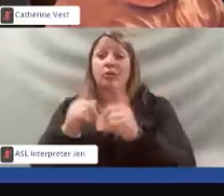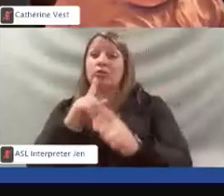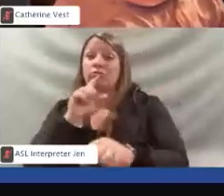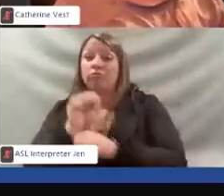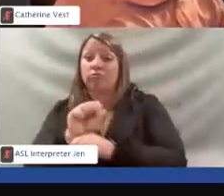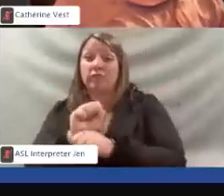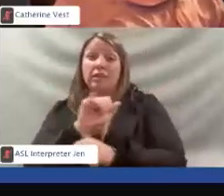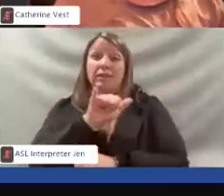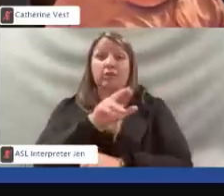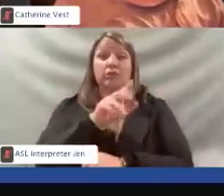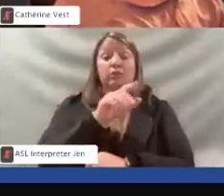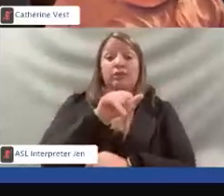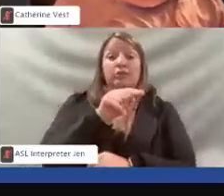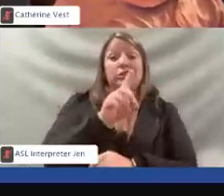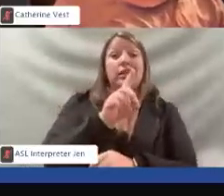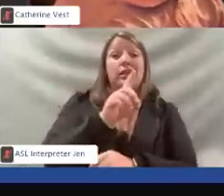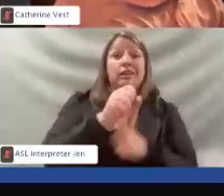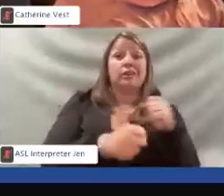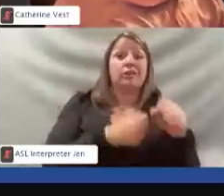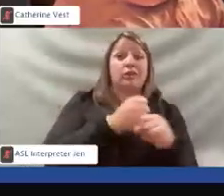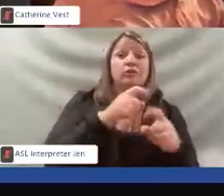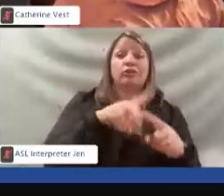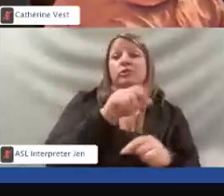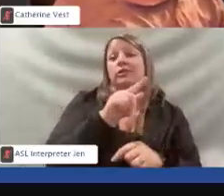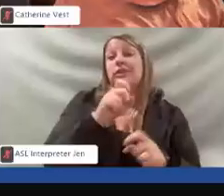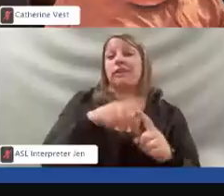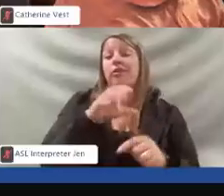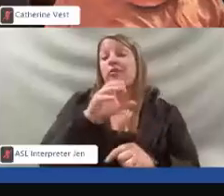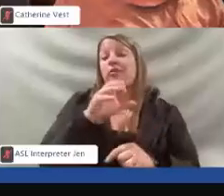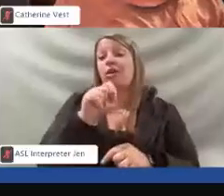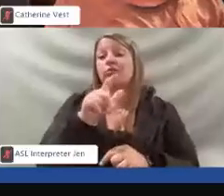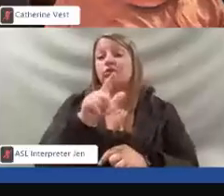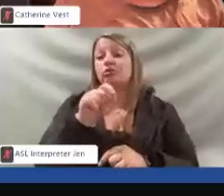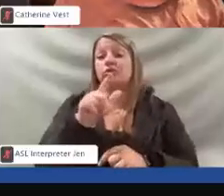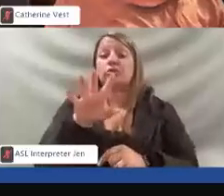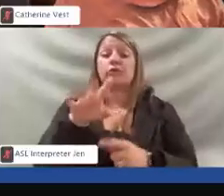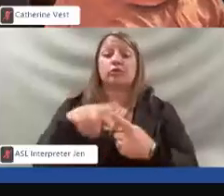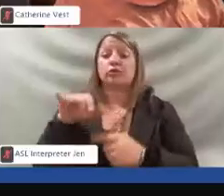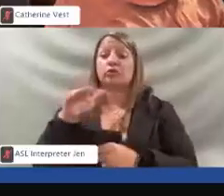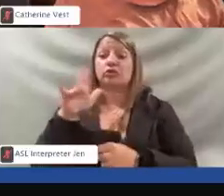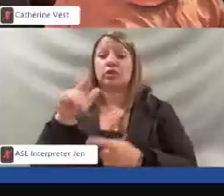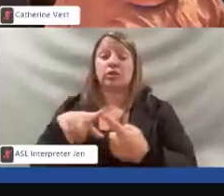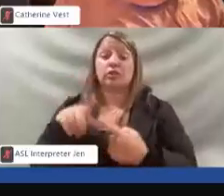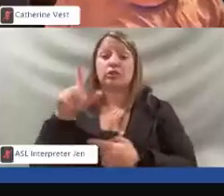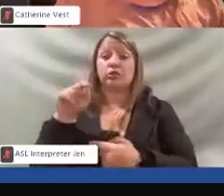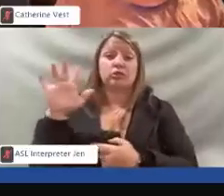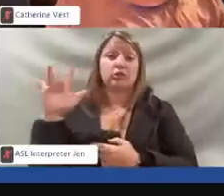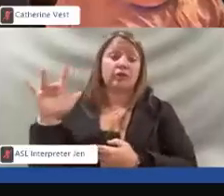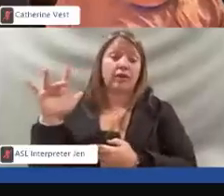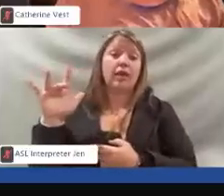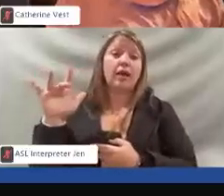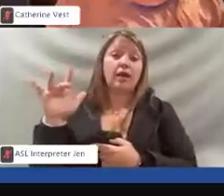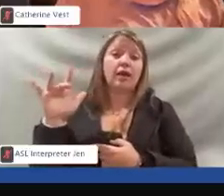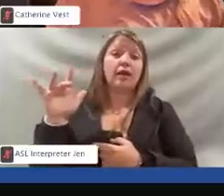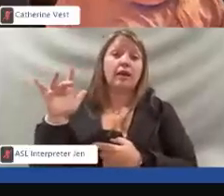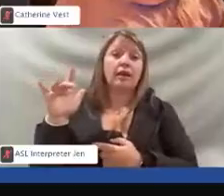is year to date from October 2024 to July 2025. I don't know if you can hear the sirens, but it looks like